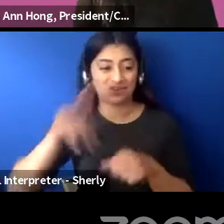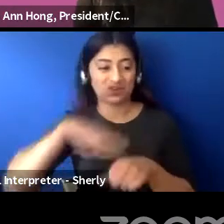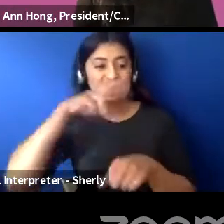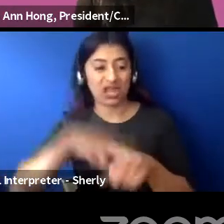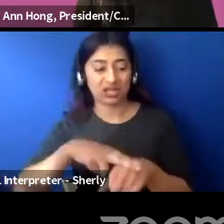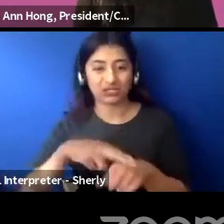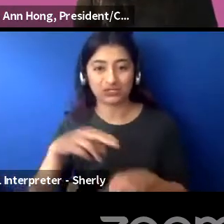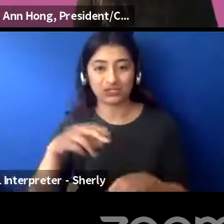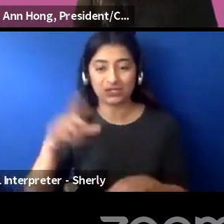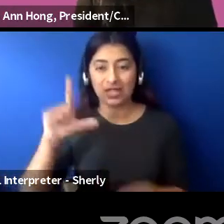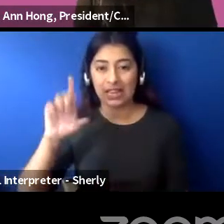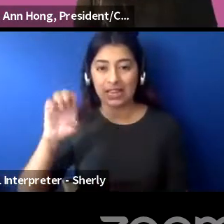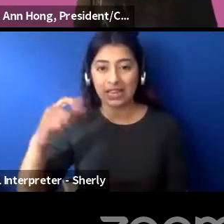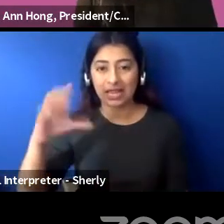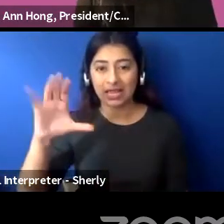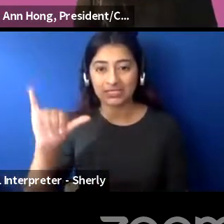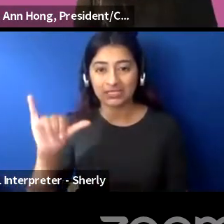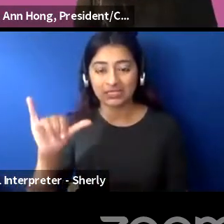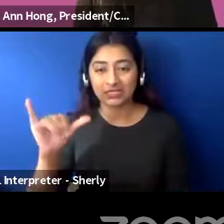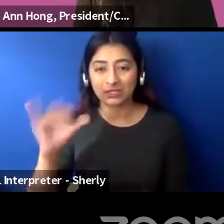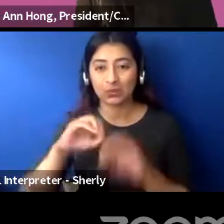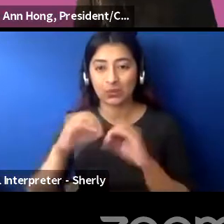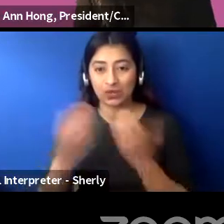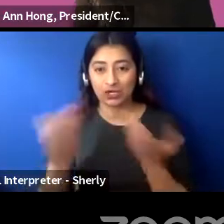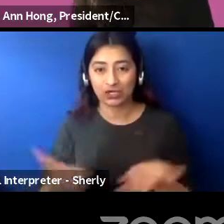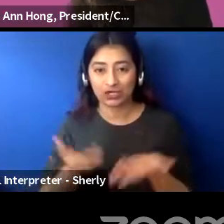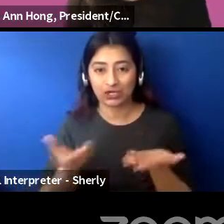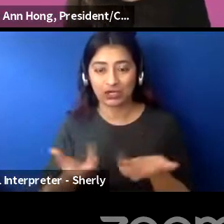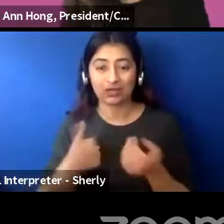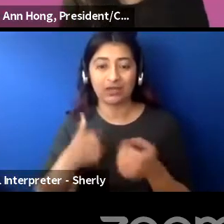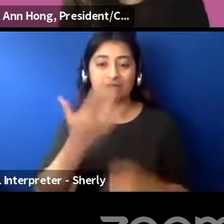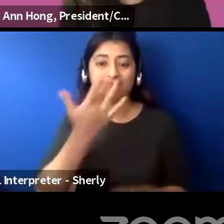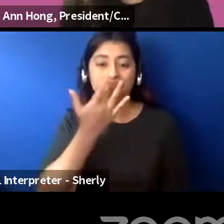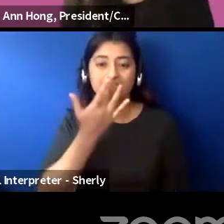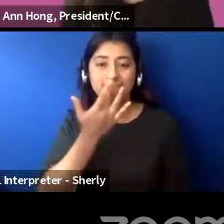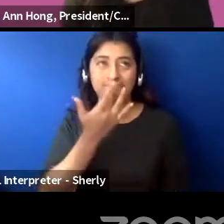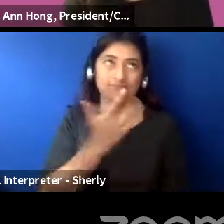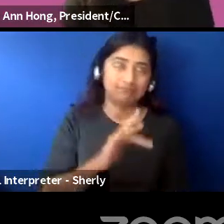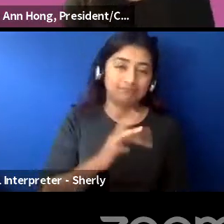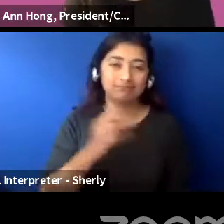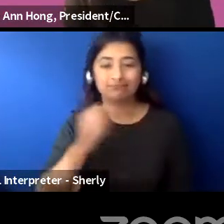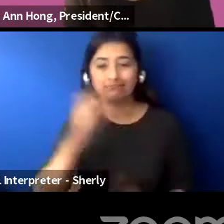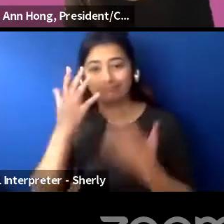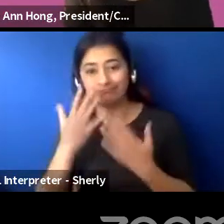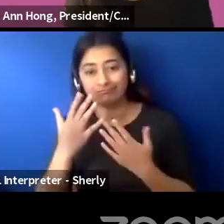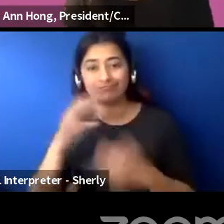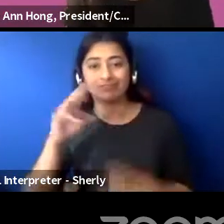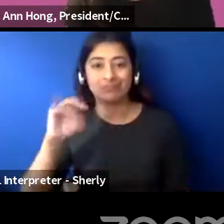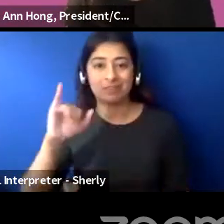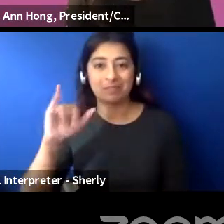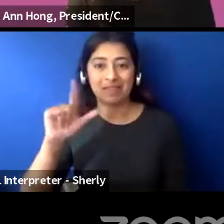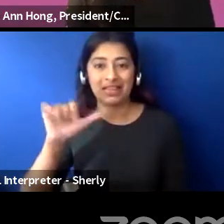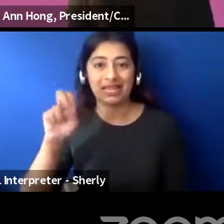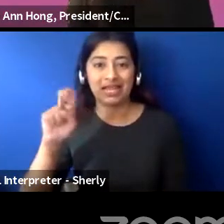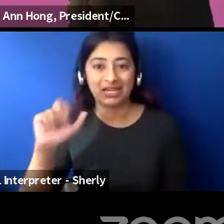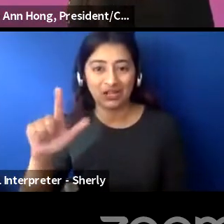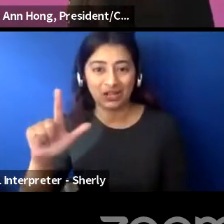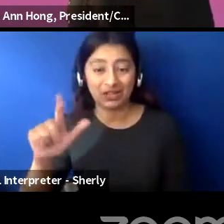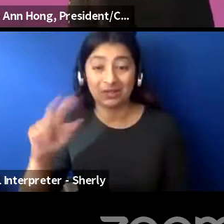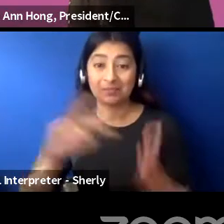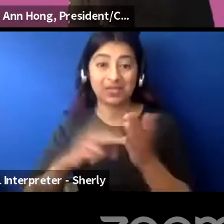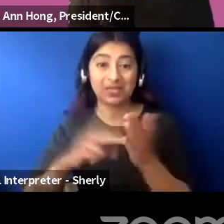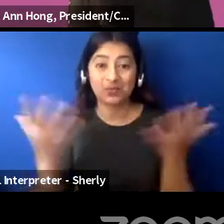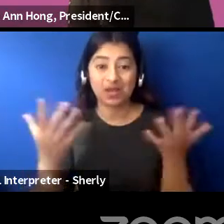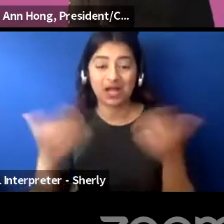legacy organization in the country. I am unfortunately, a millennial. And simply what that means is that I